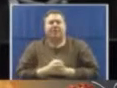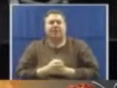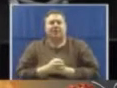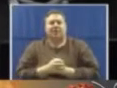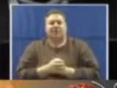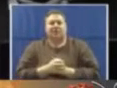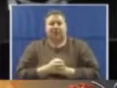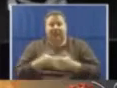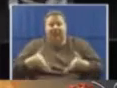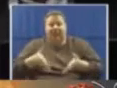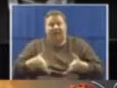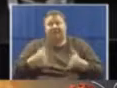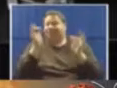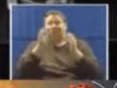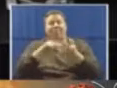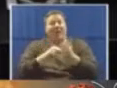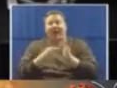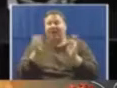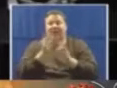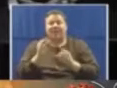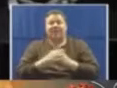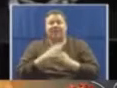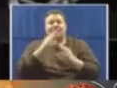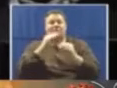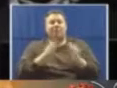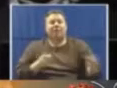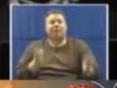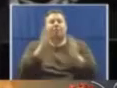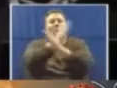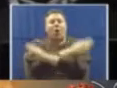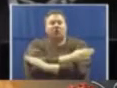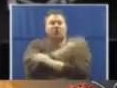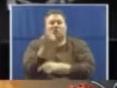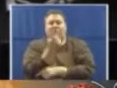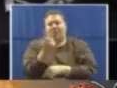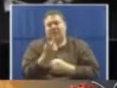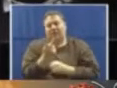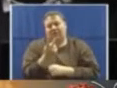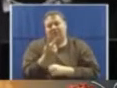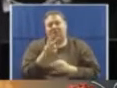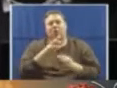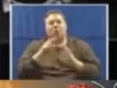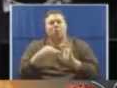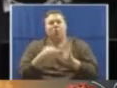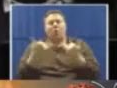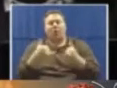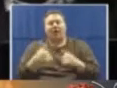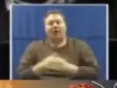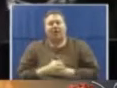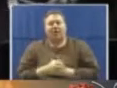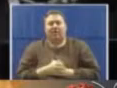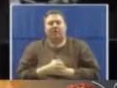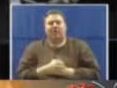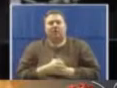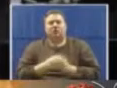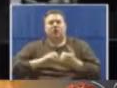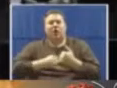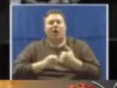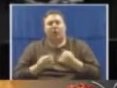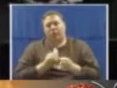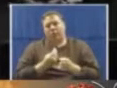past each other, as we are doing this morning, as key role players that are critical linkages in the chain to reach the youth. As I